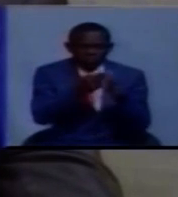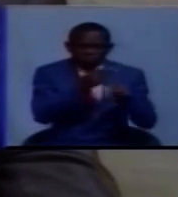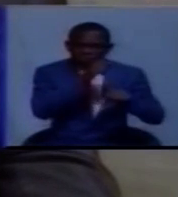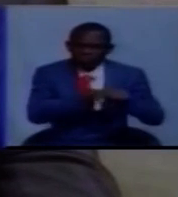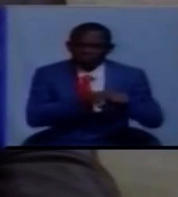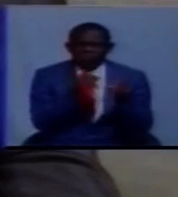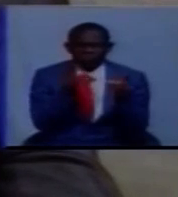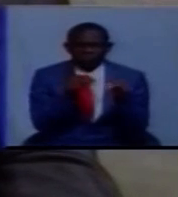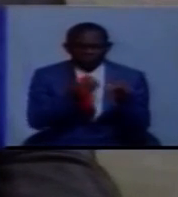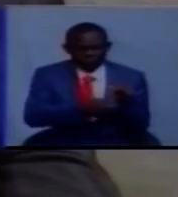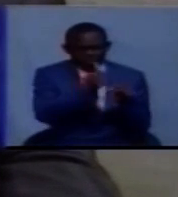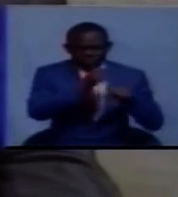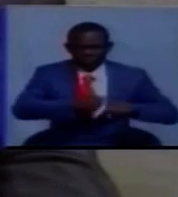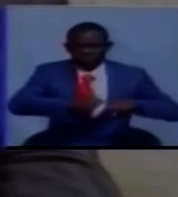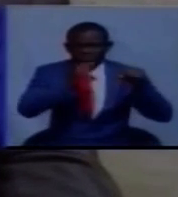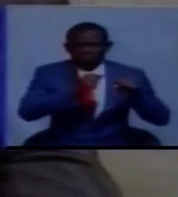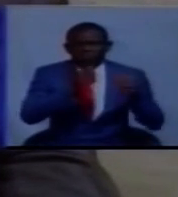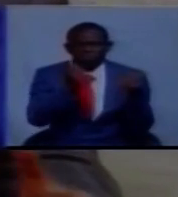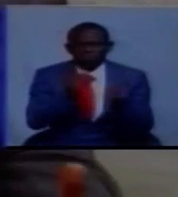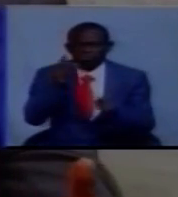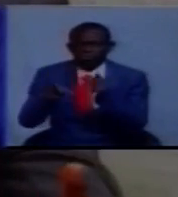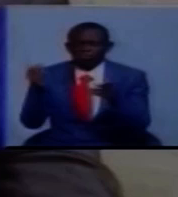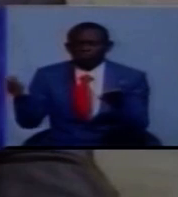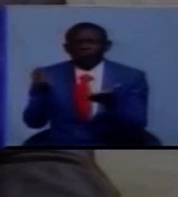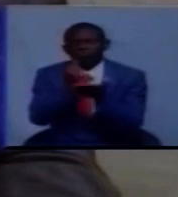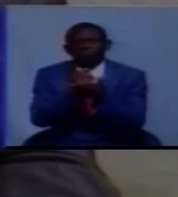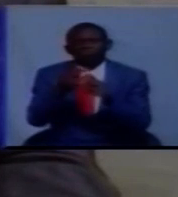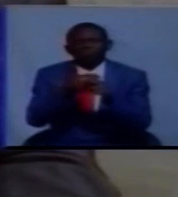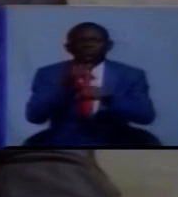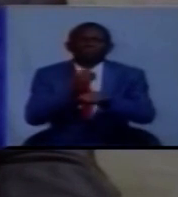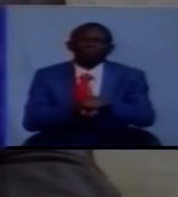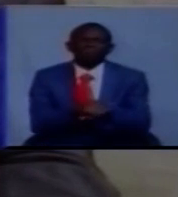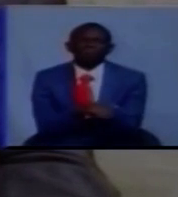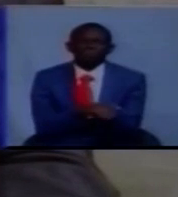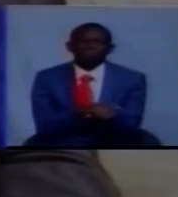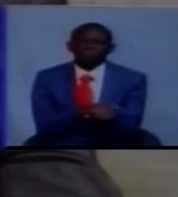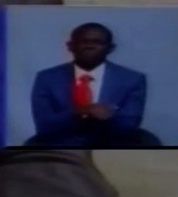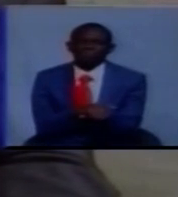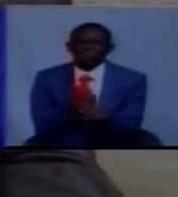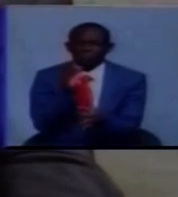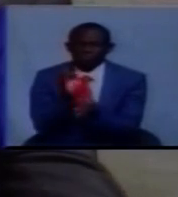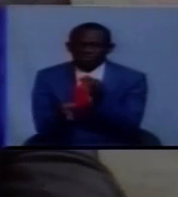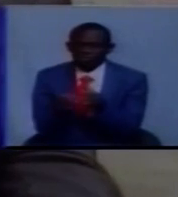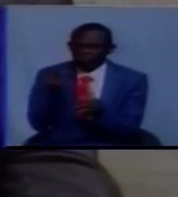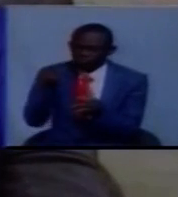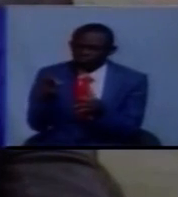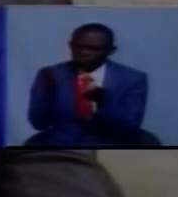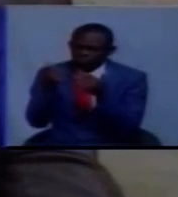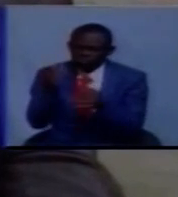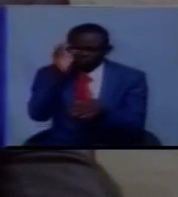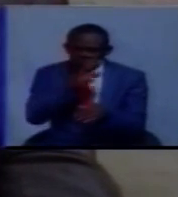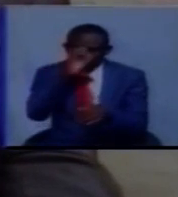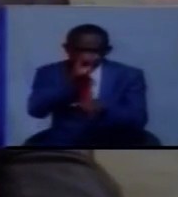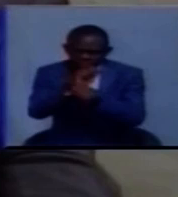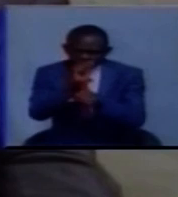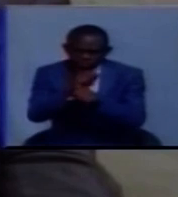So if you are looking for something else, you can apply for a job. You can be employed on contract. That's why in the law it provides there is a